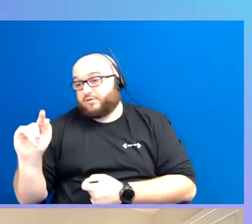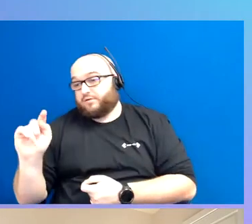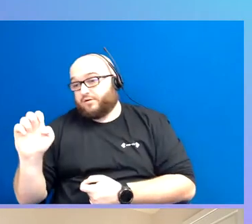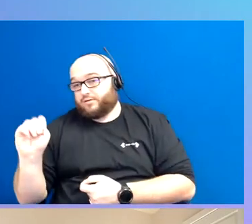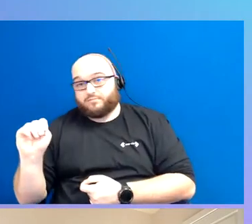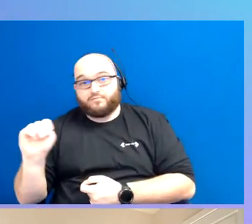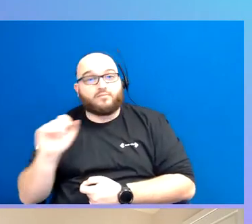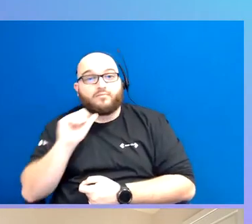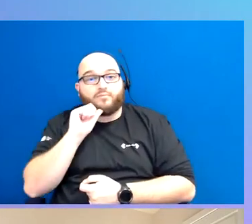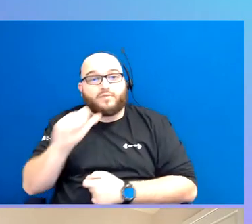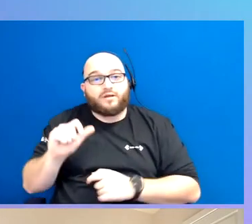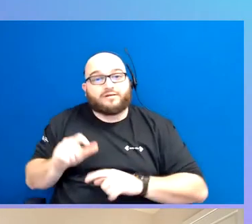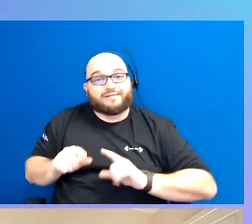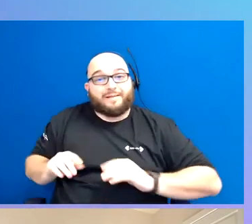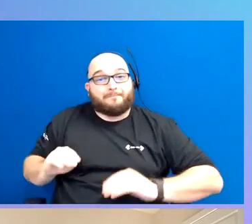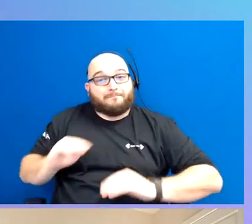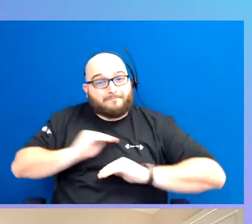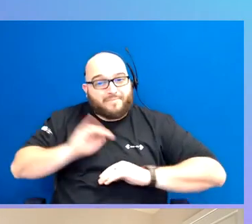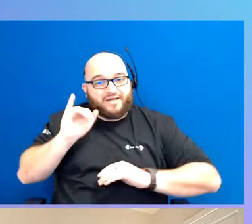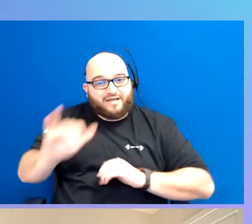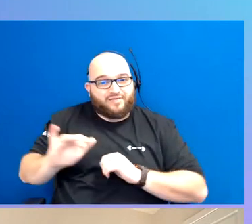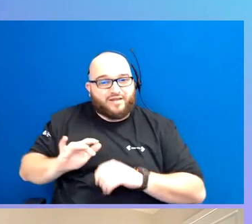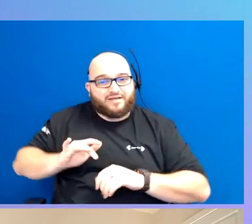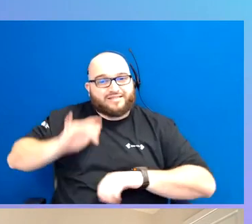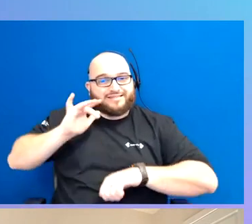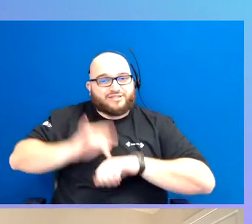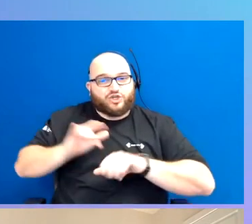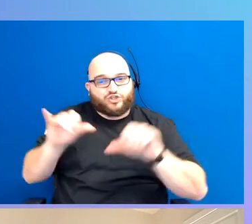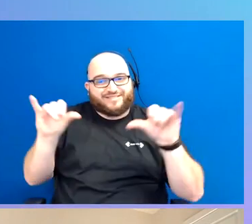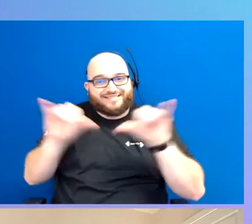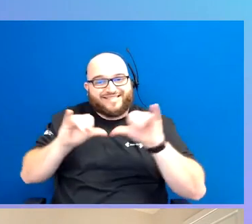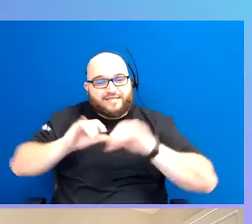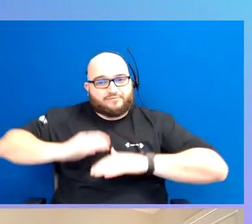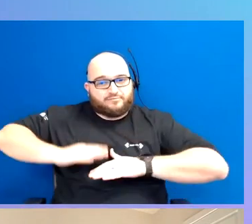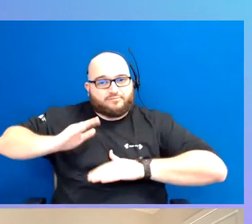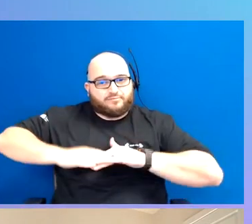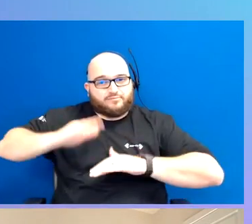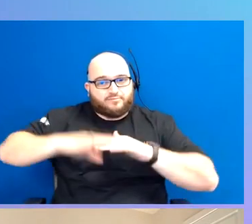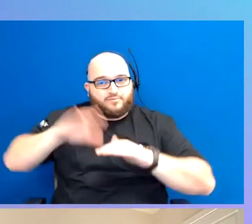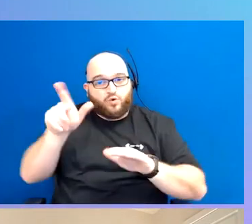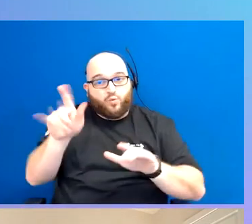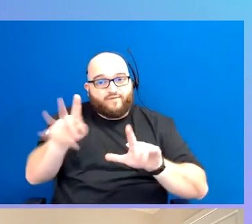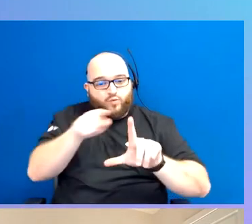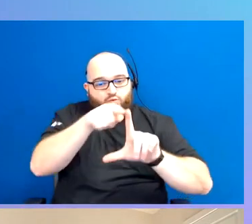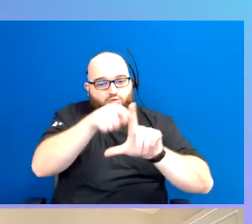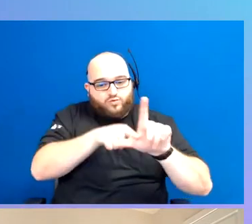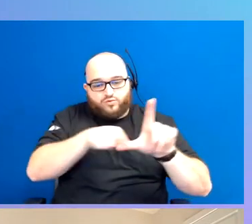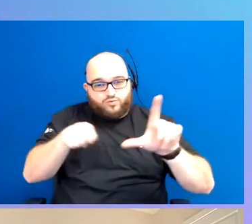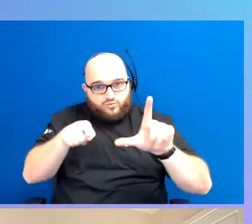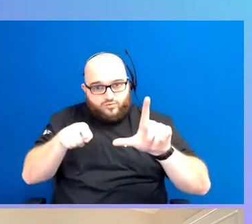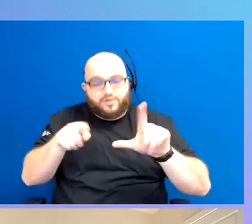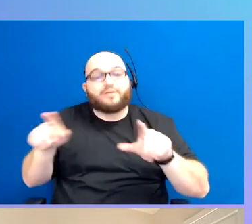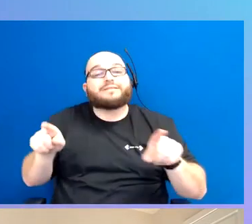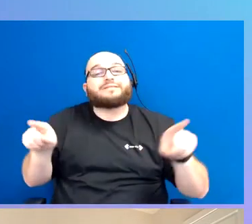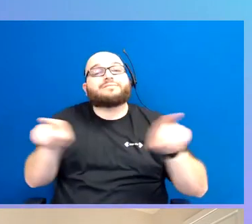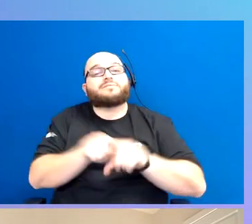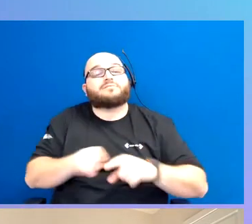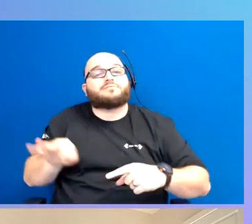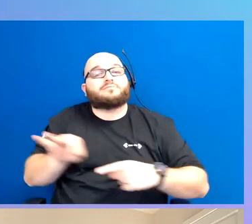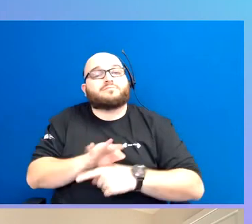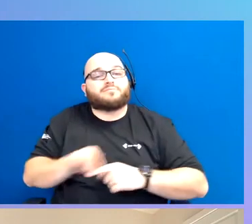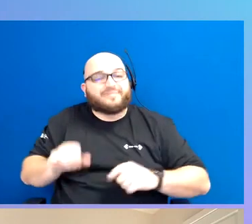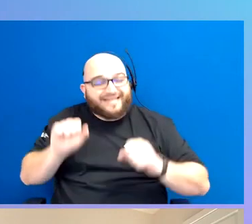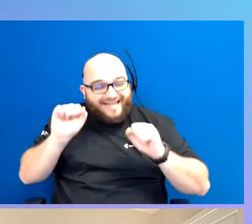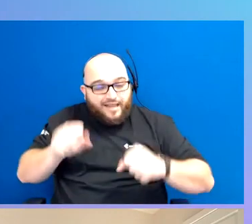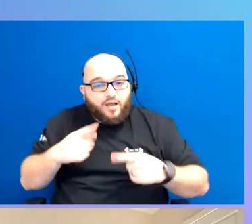touch target size minimum, and if the same functionality can be achieved through some